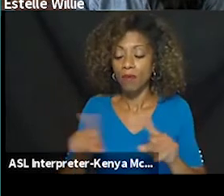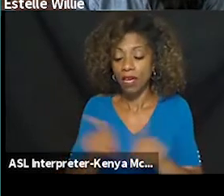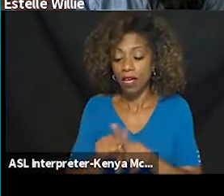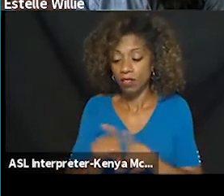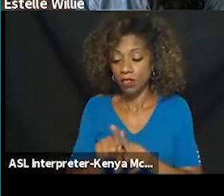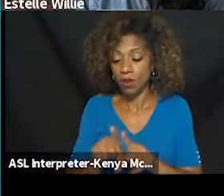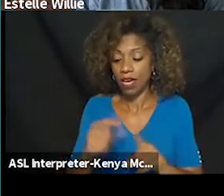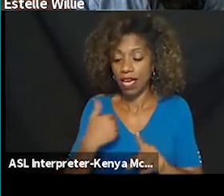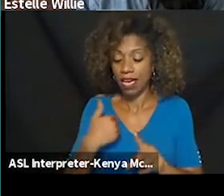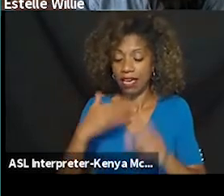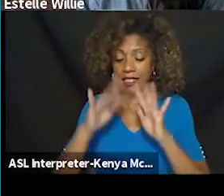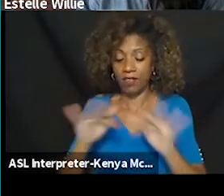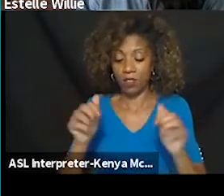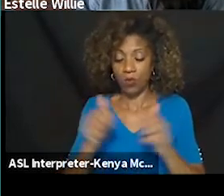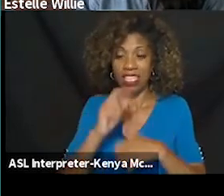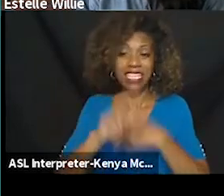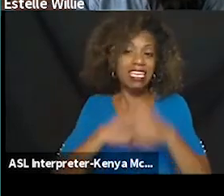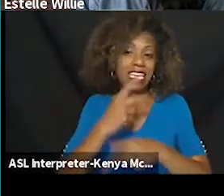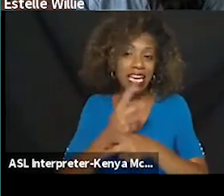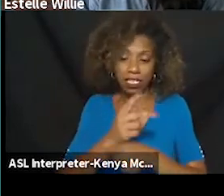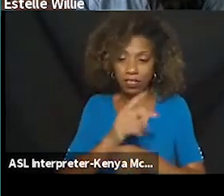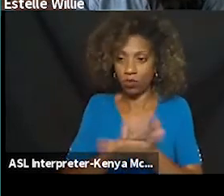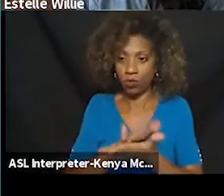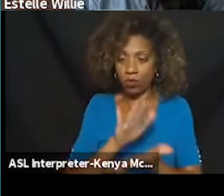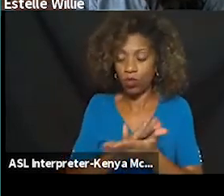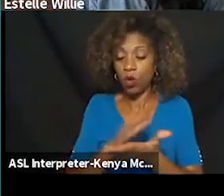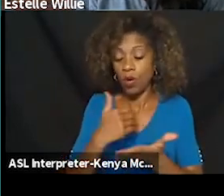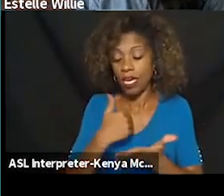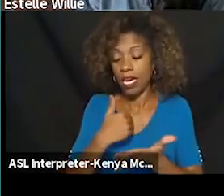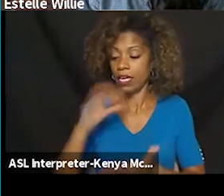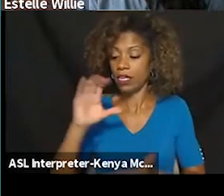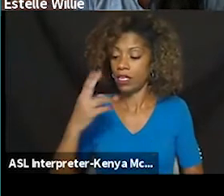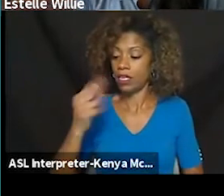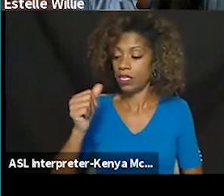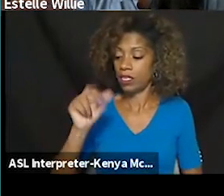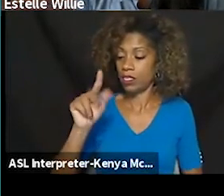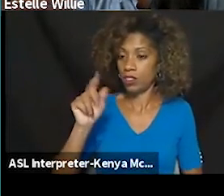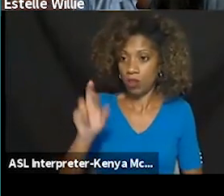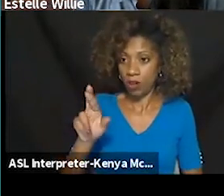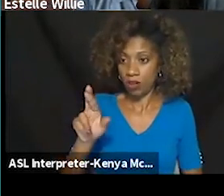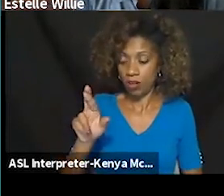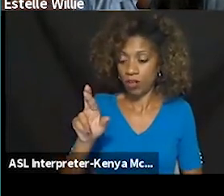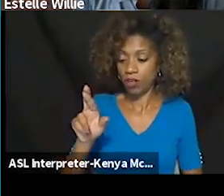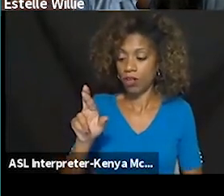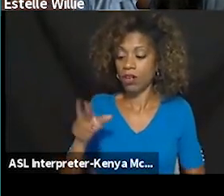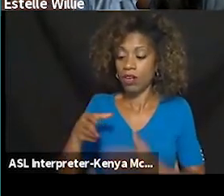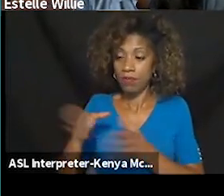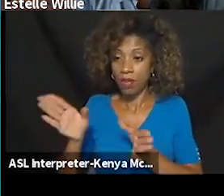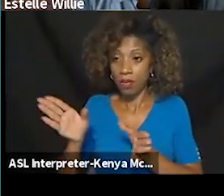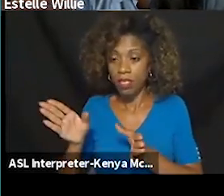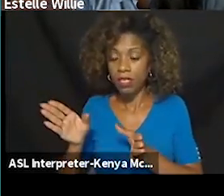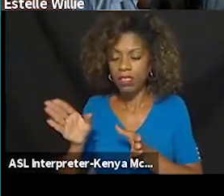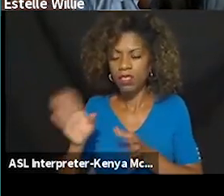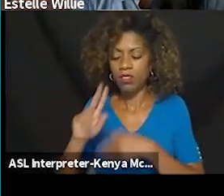So we had charter schools, we had public schools, and I will put into the chat